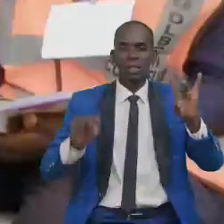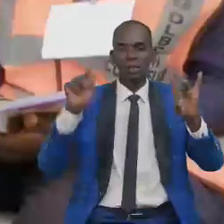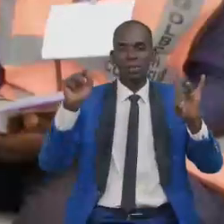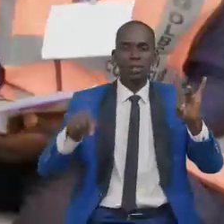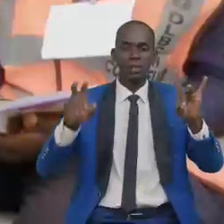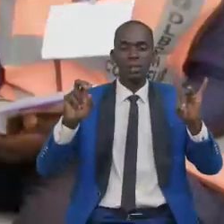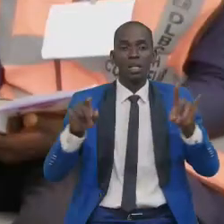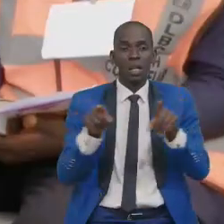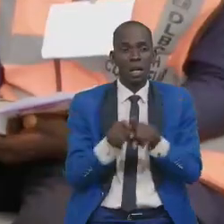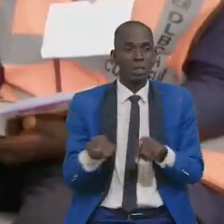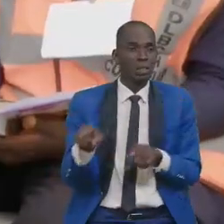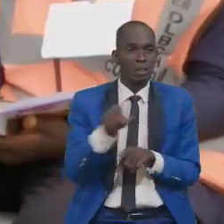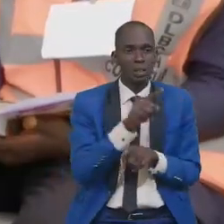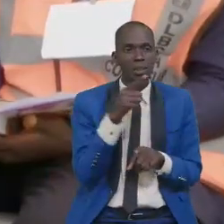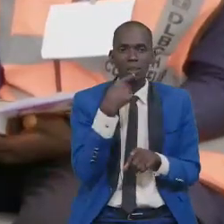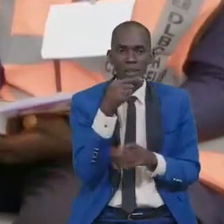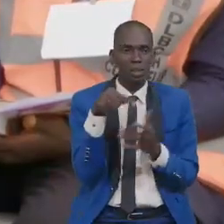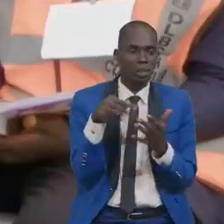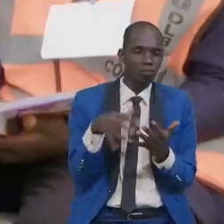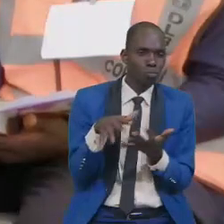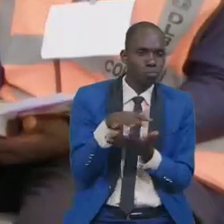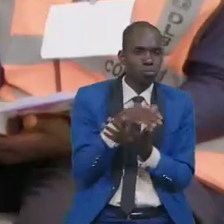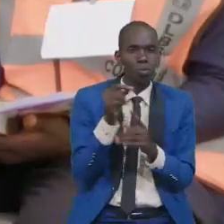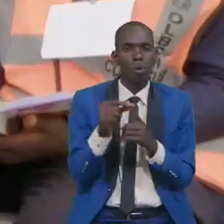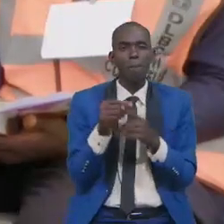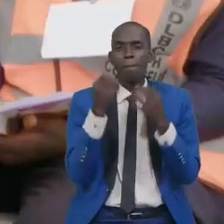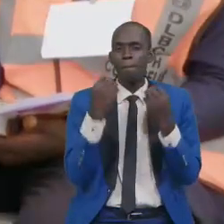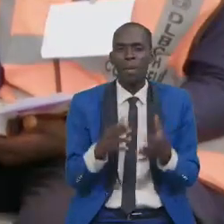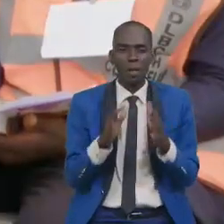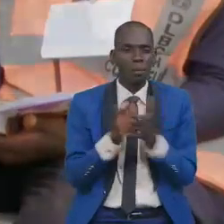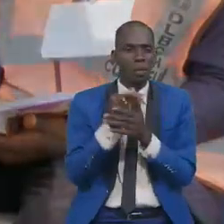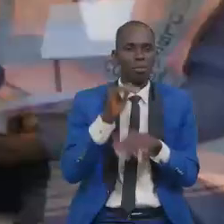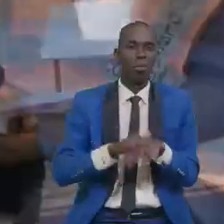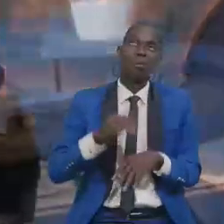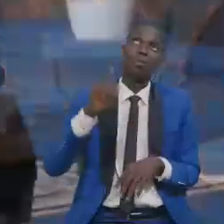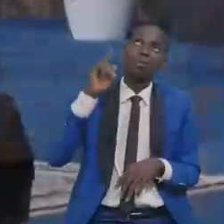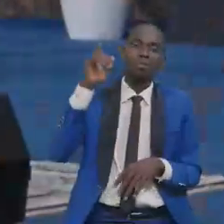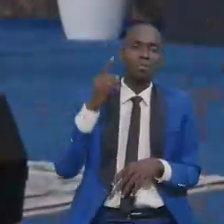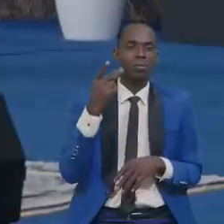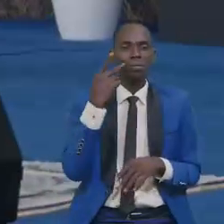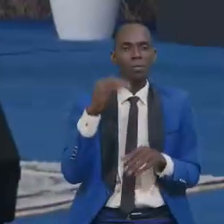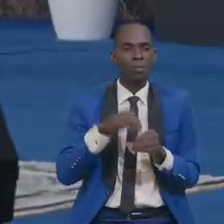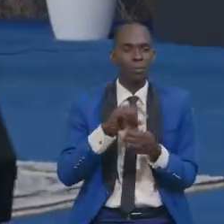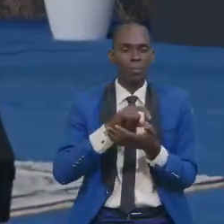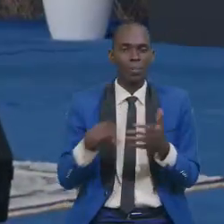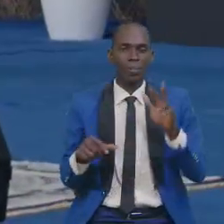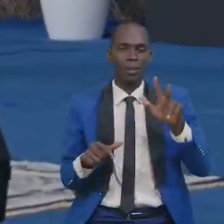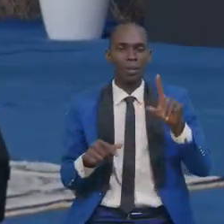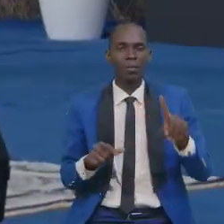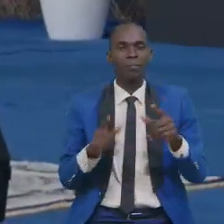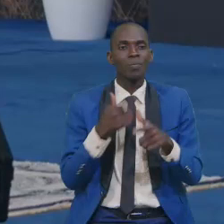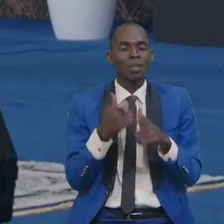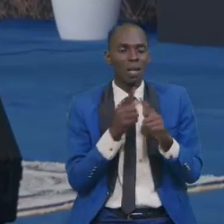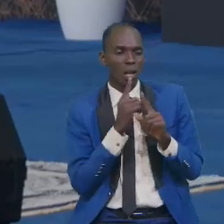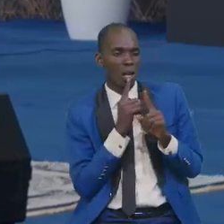these words many believe on him in Versace one versatile one then said Jesus